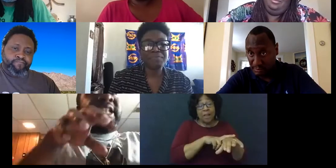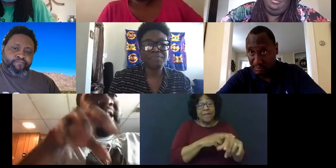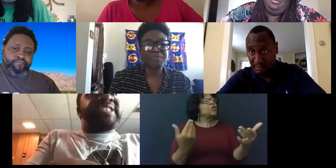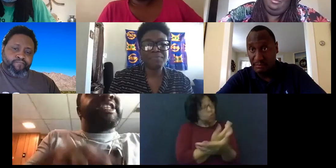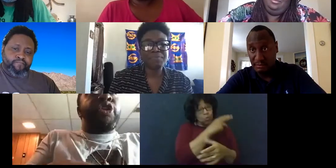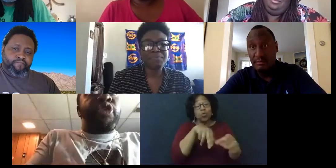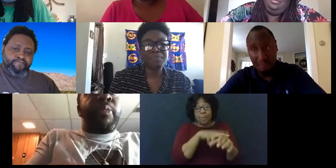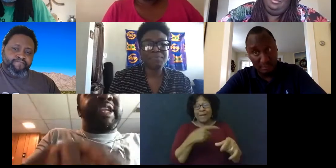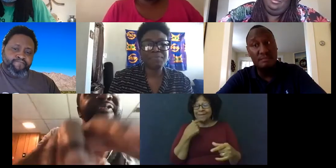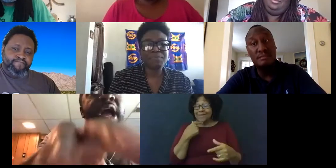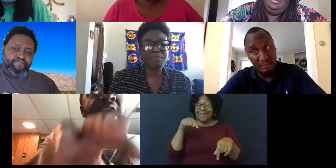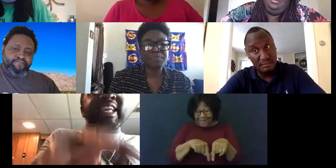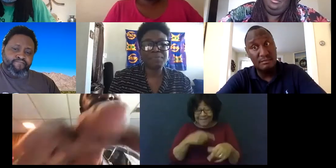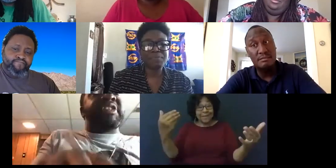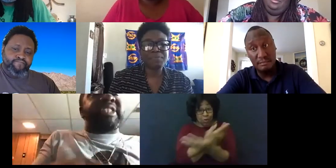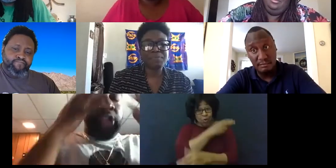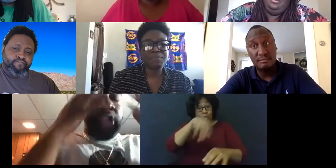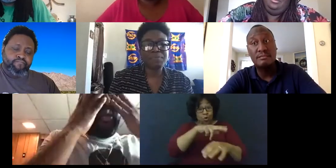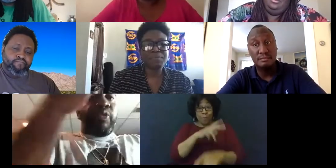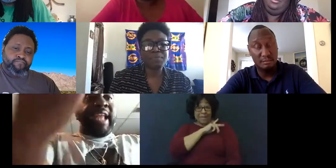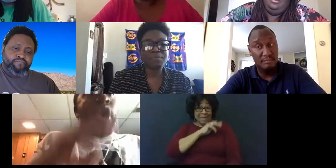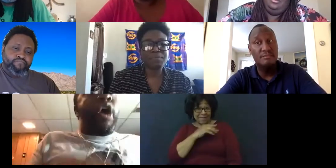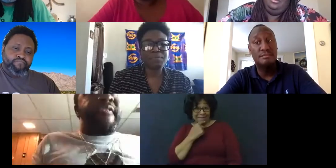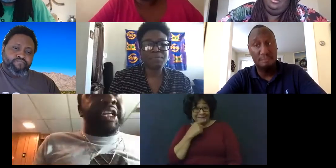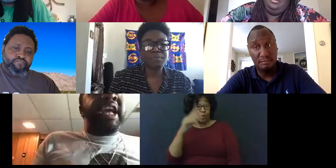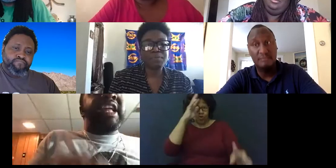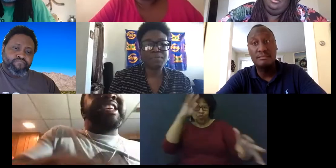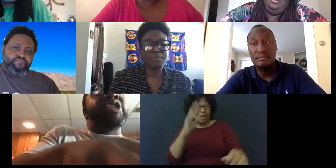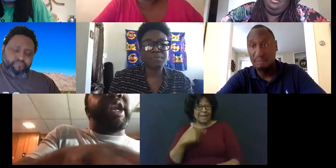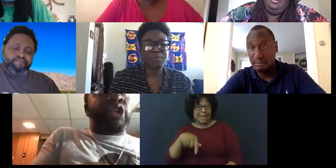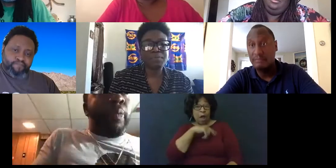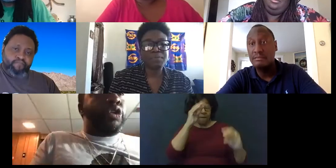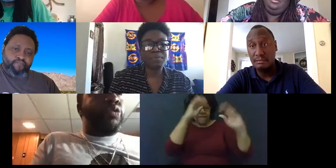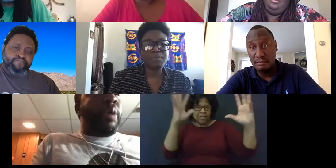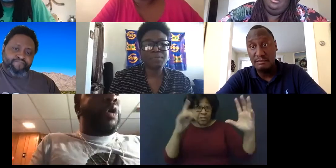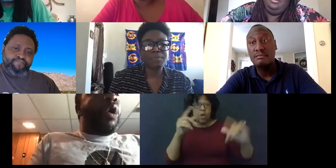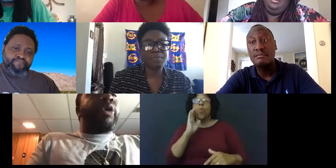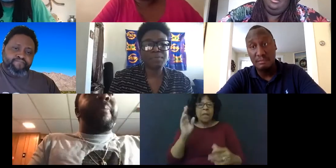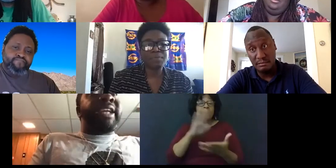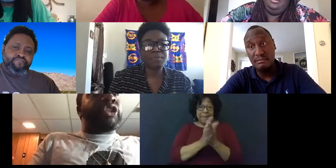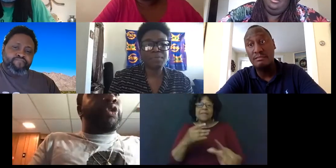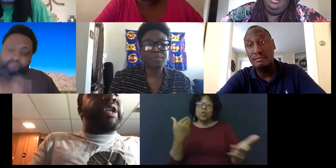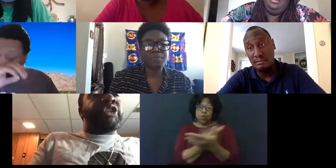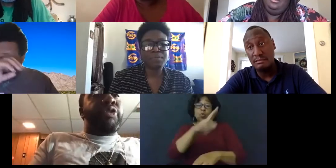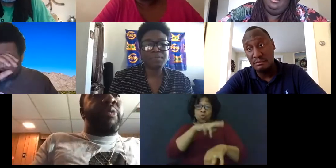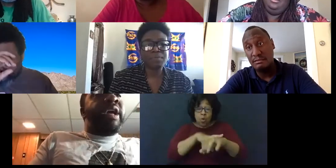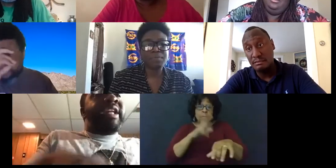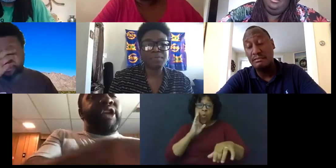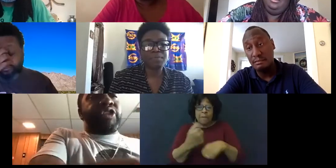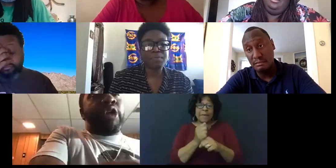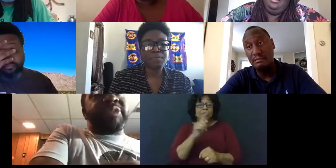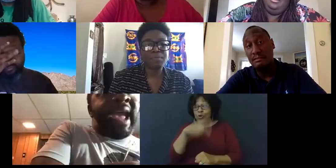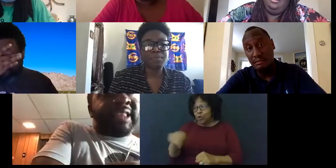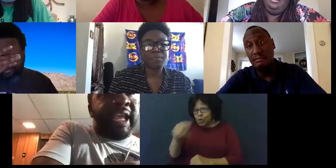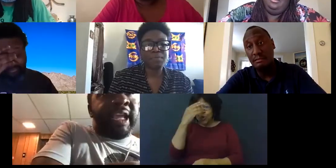this new normal, and say, this is the new normal that Kevin says we're creating our vision. This is what is going to be the new normal. We're going to make sure that you know